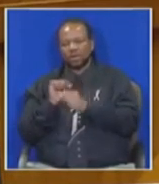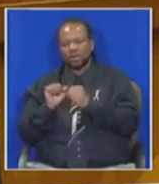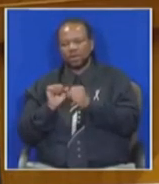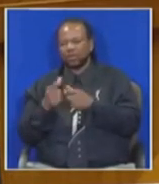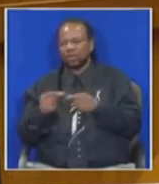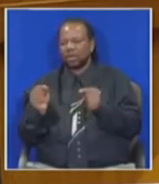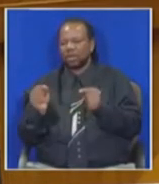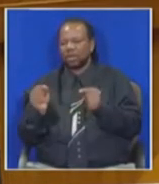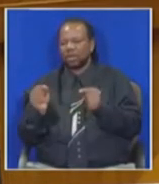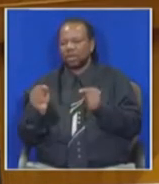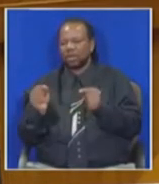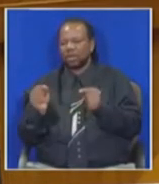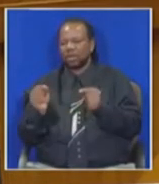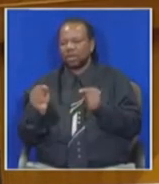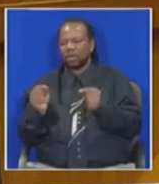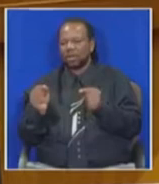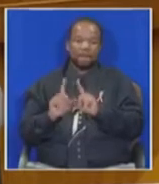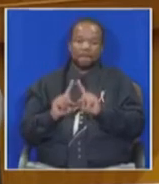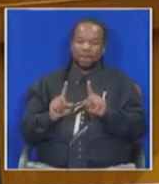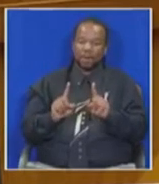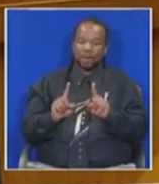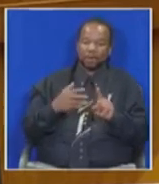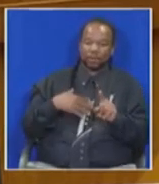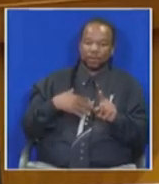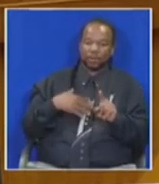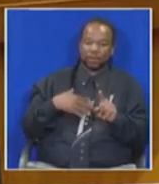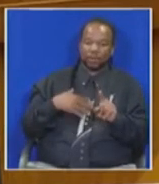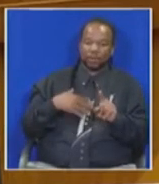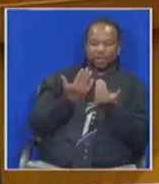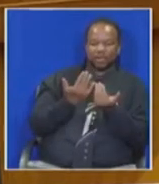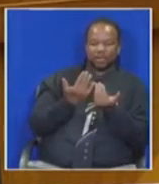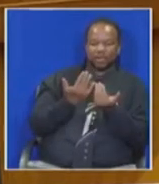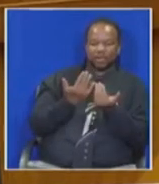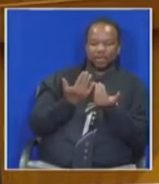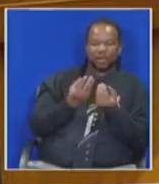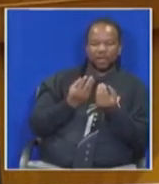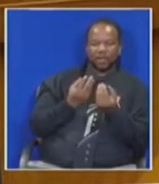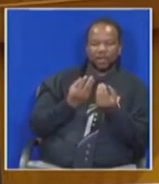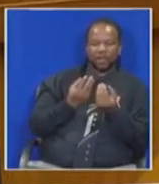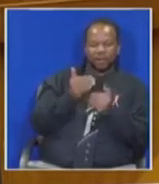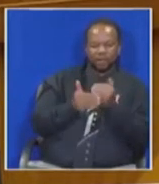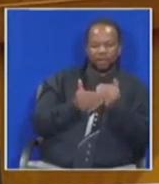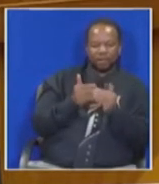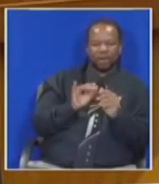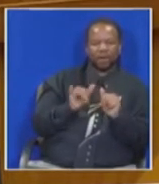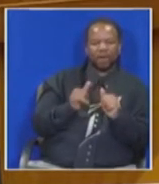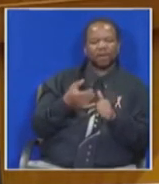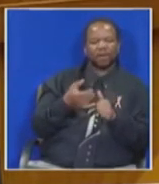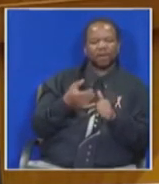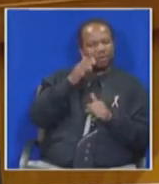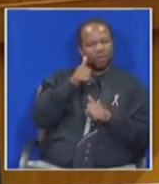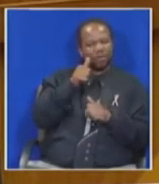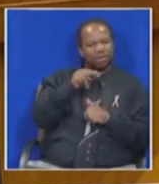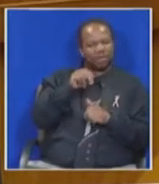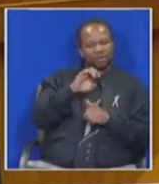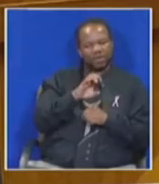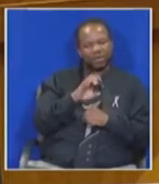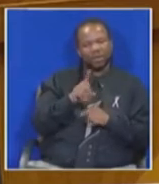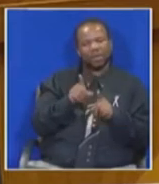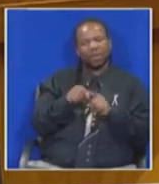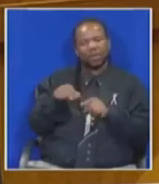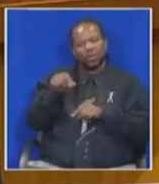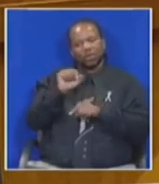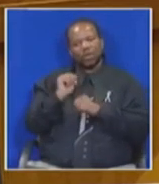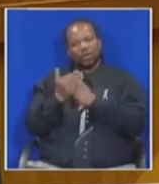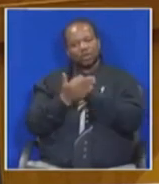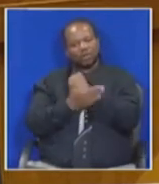to have made faster progress than we have under the ANC. As a country, we should have been further